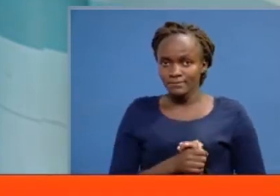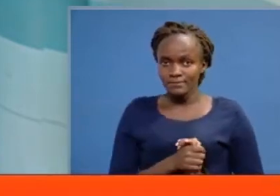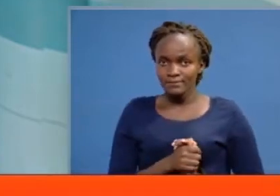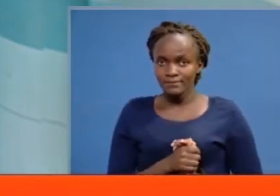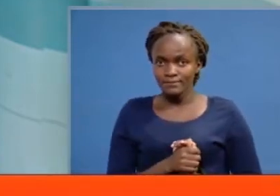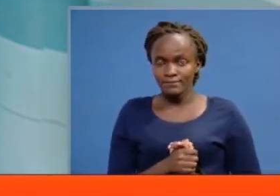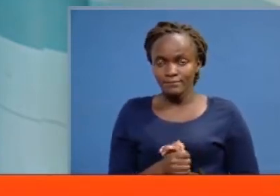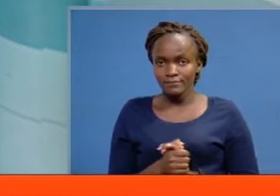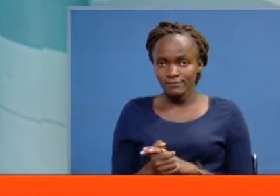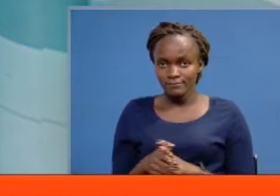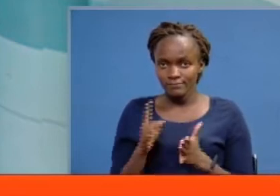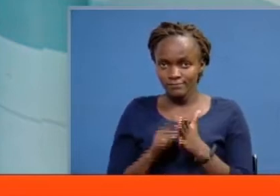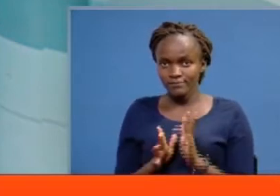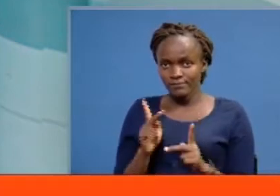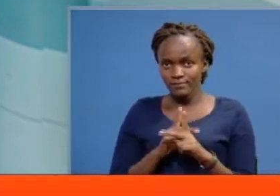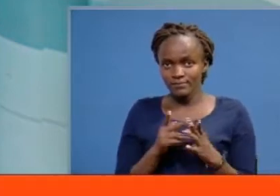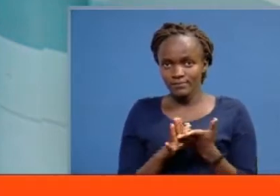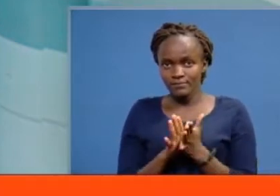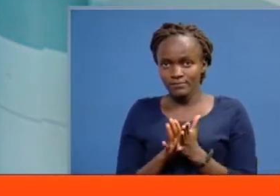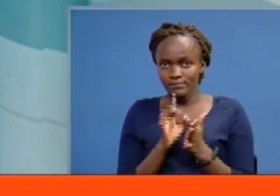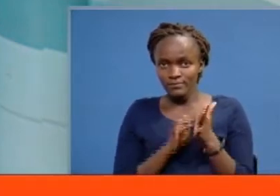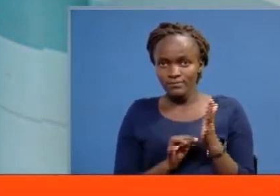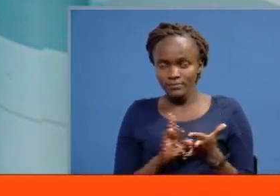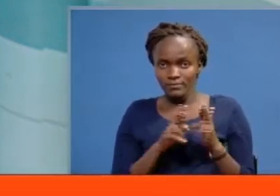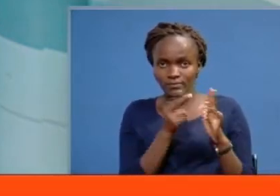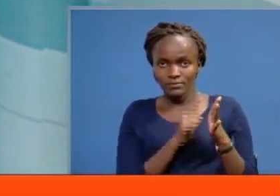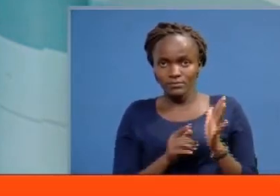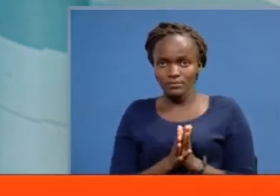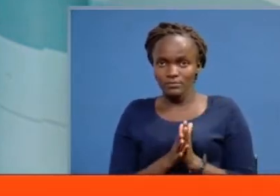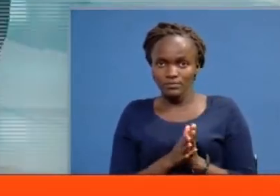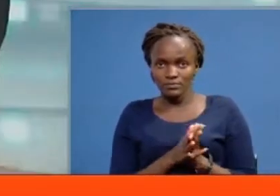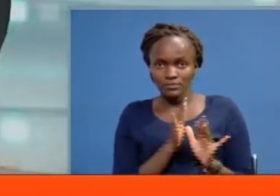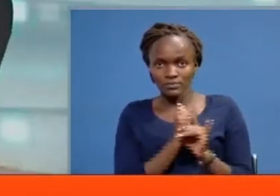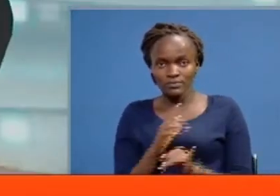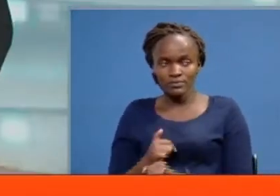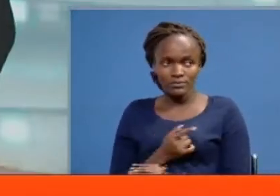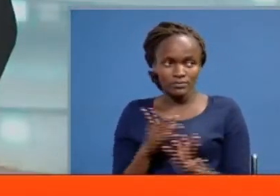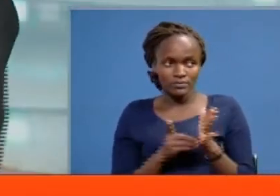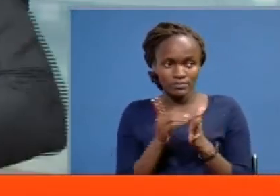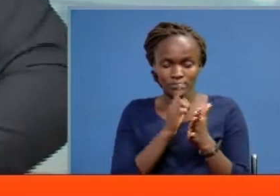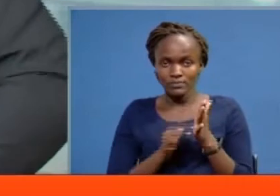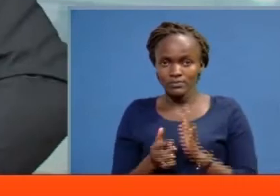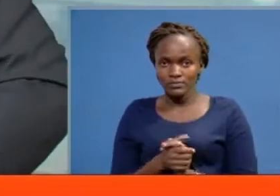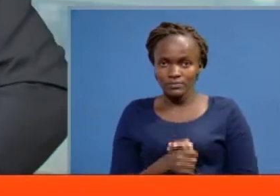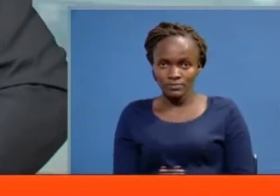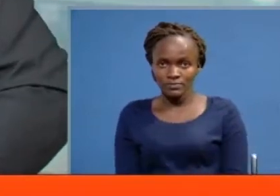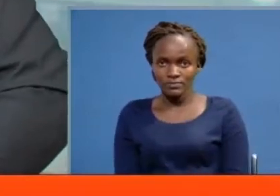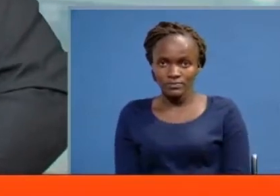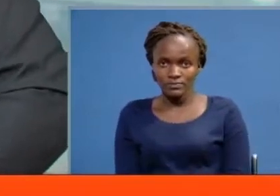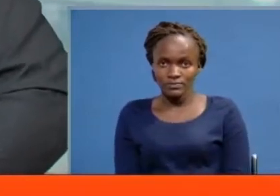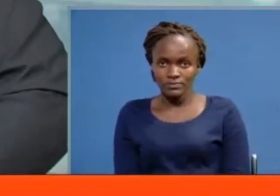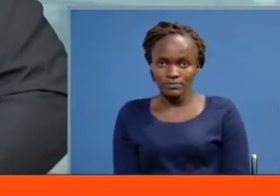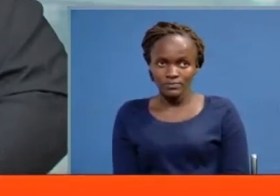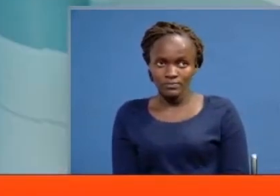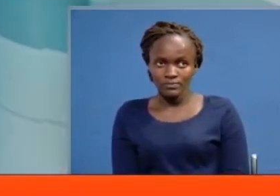you say branding is in relation to career development? What would you describe branding as in relation to career development? Right.